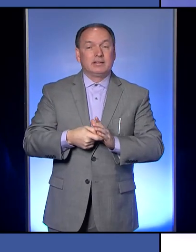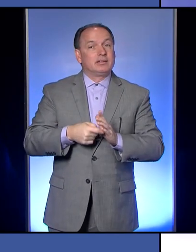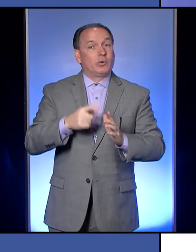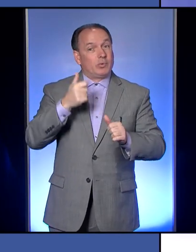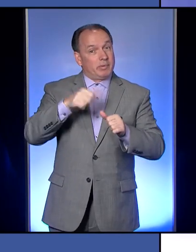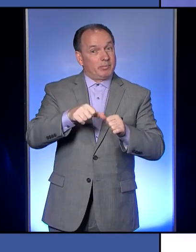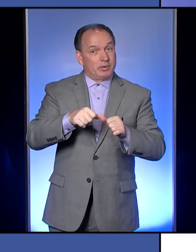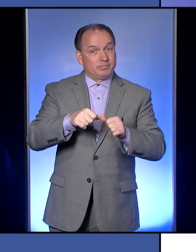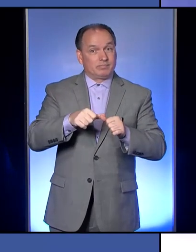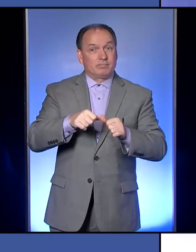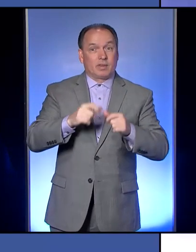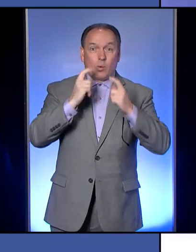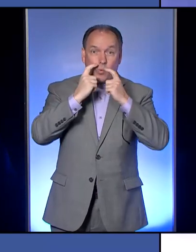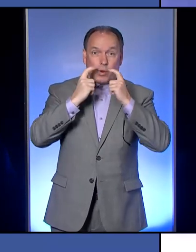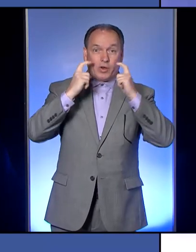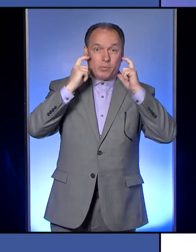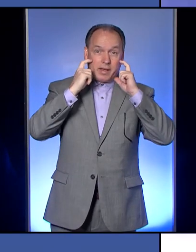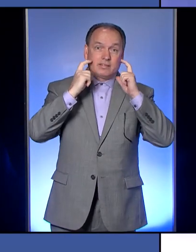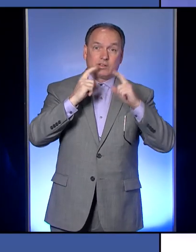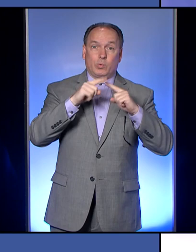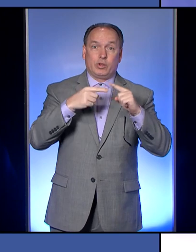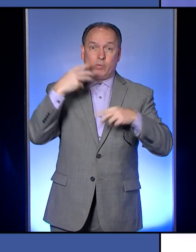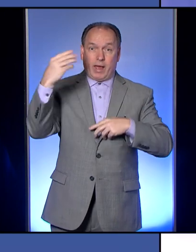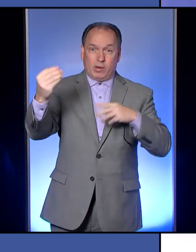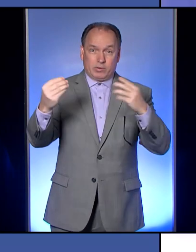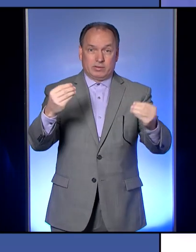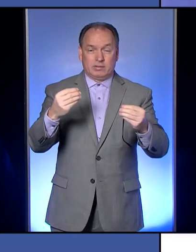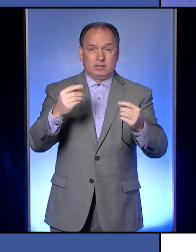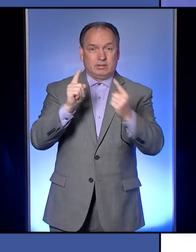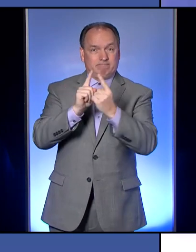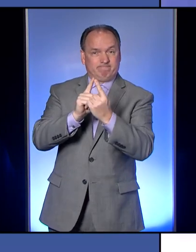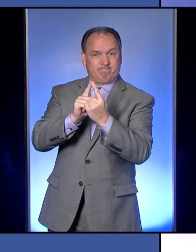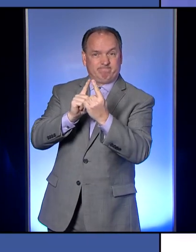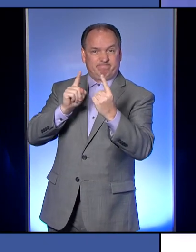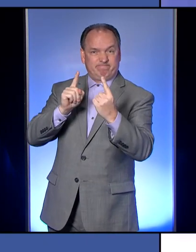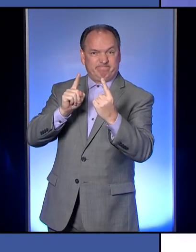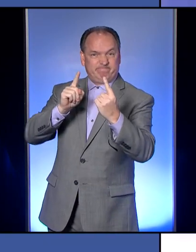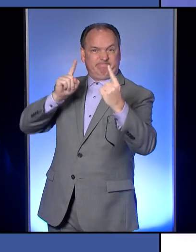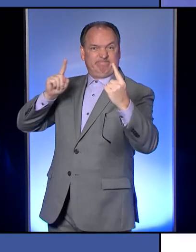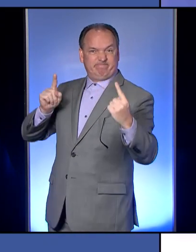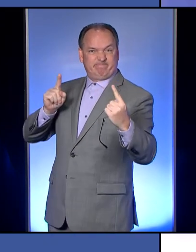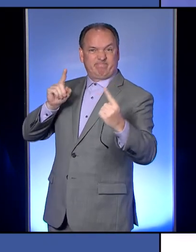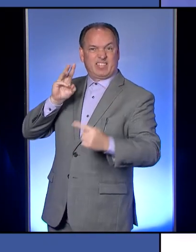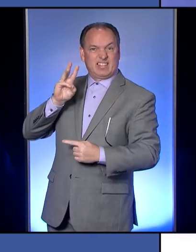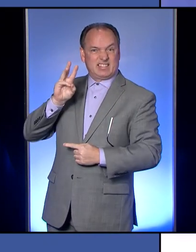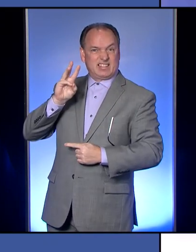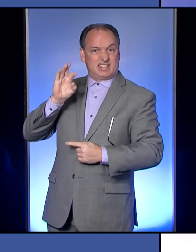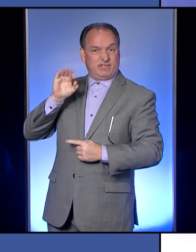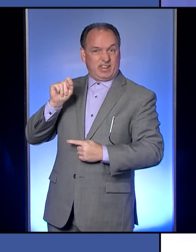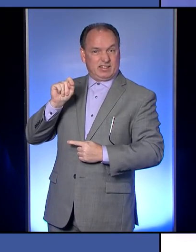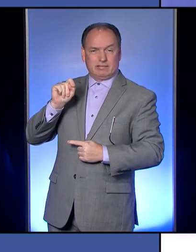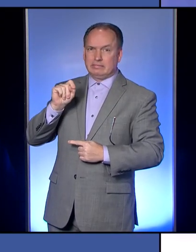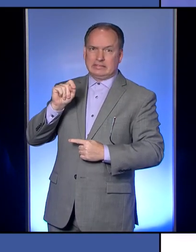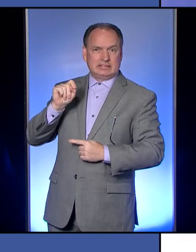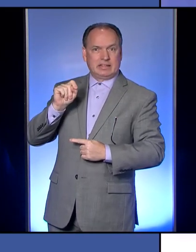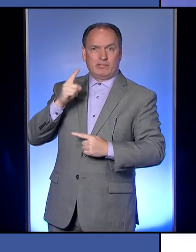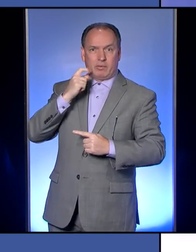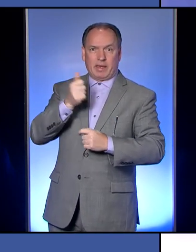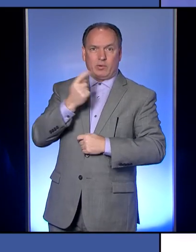in today when I came in. Stay at least 6 feet away from anyone outside of your